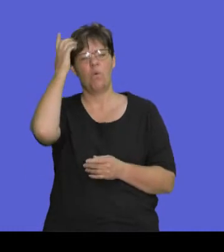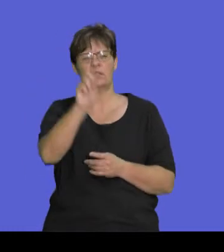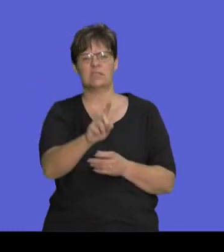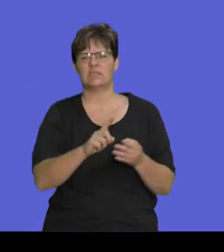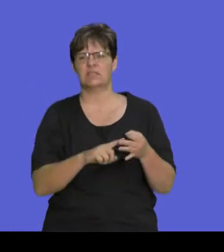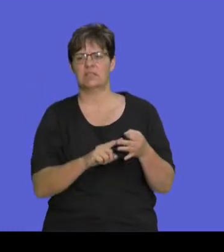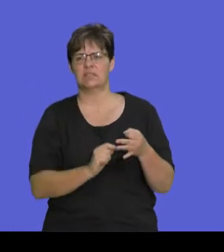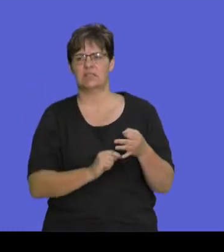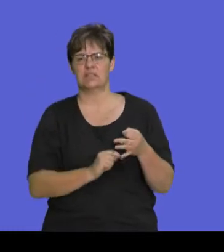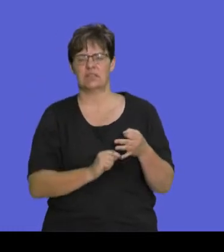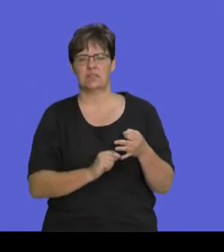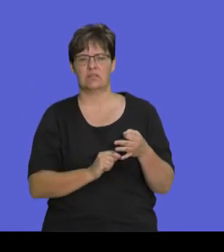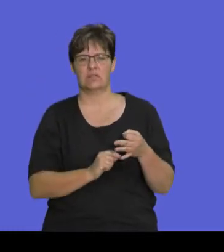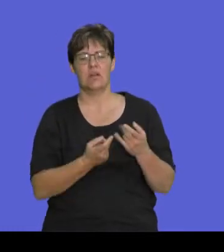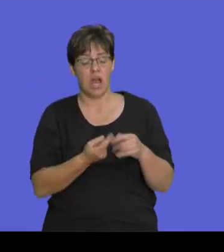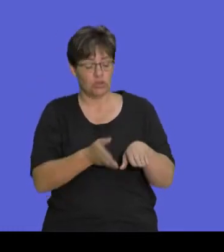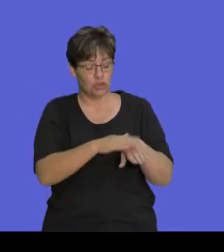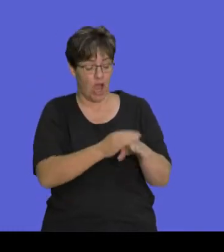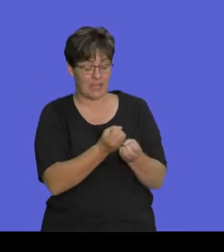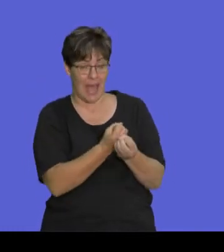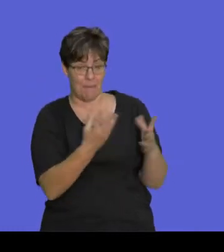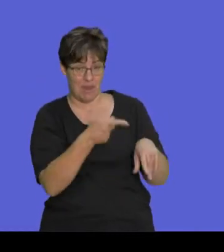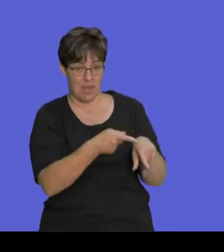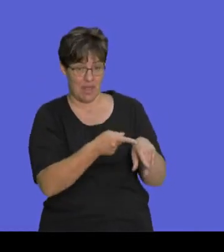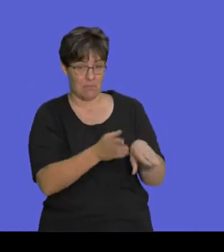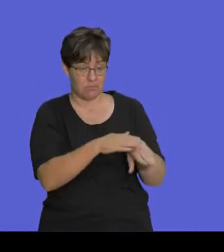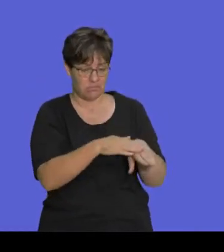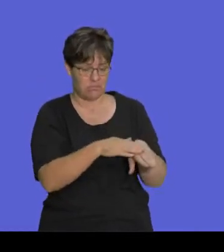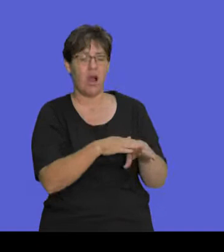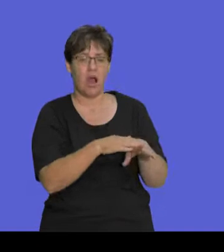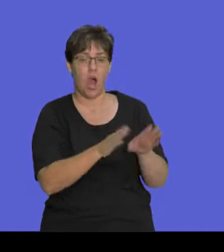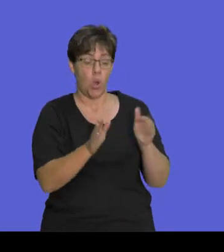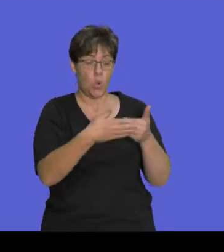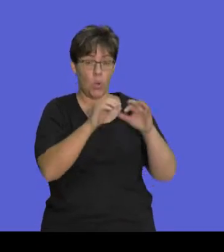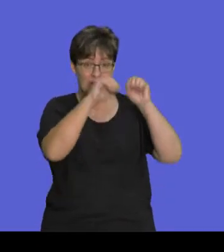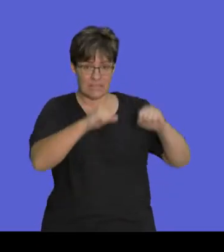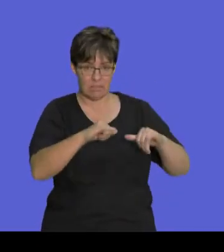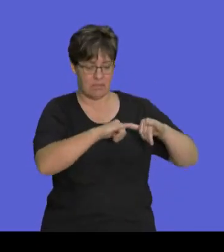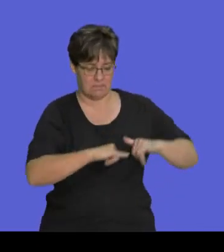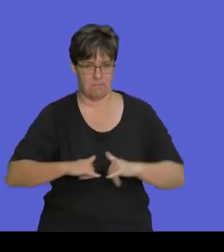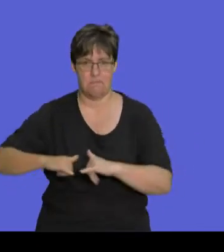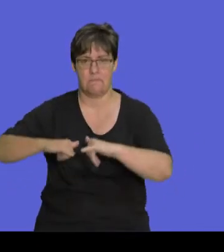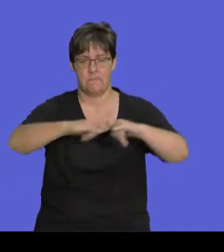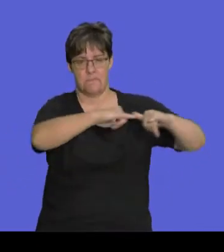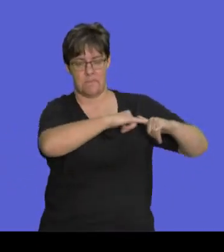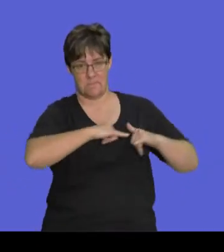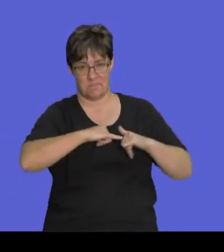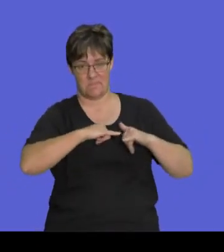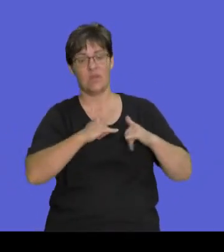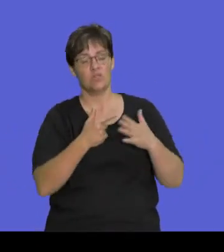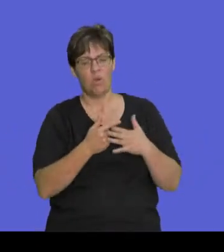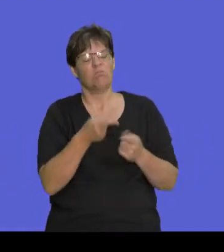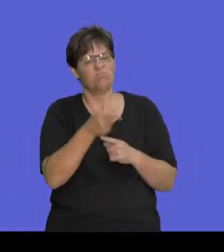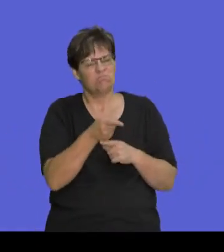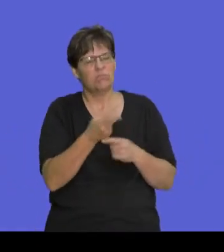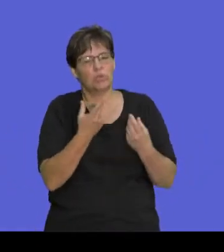about the fact that the quantity of charge remains constant in a closed system, which is the net charge. That has a lot to